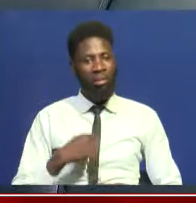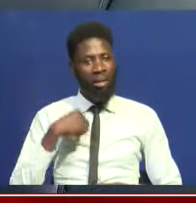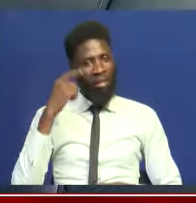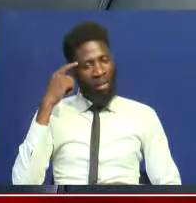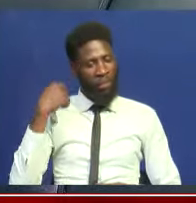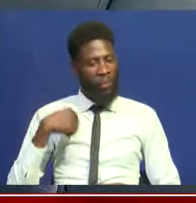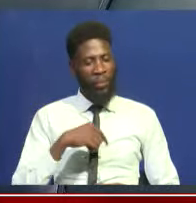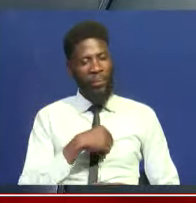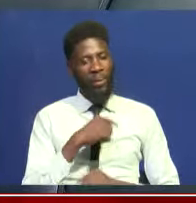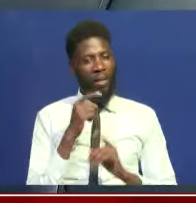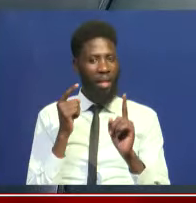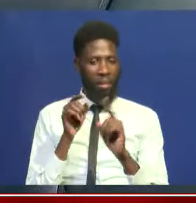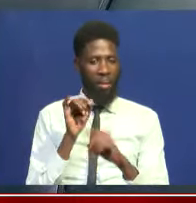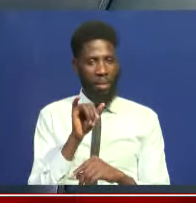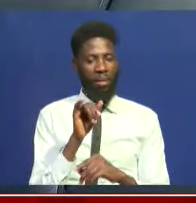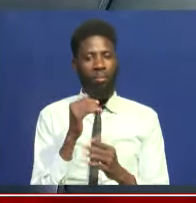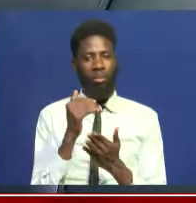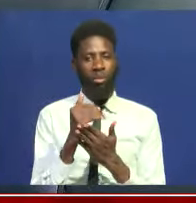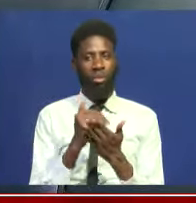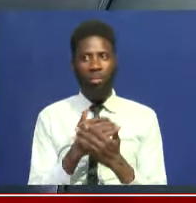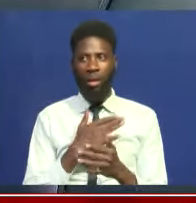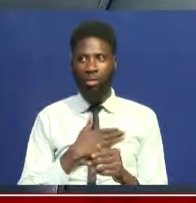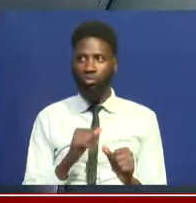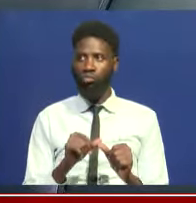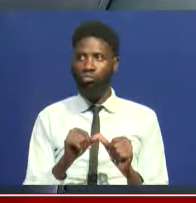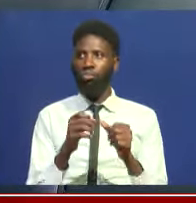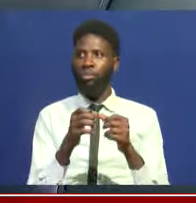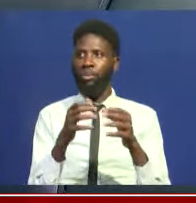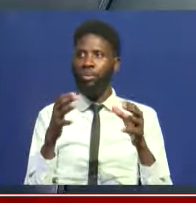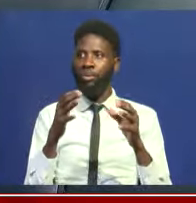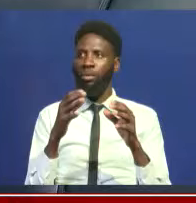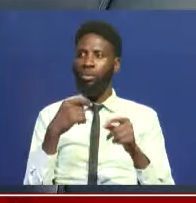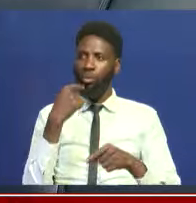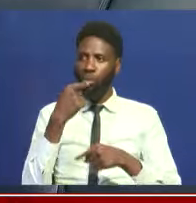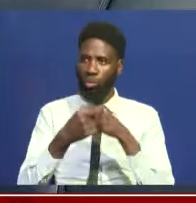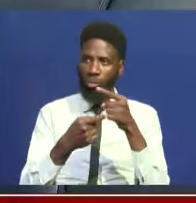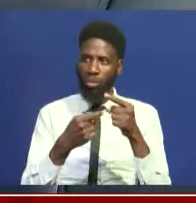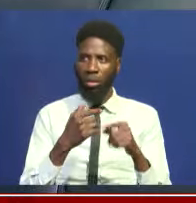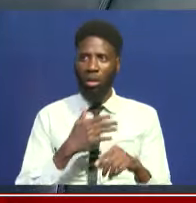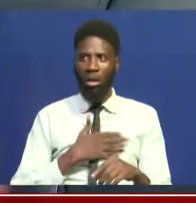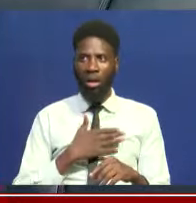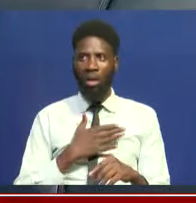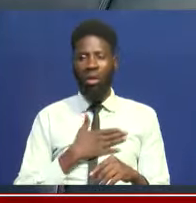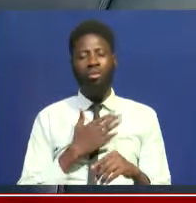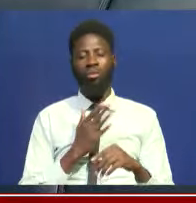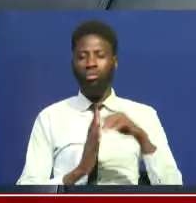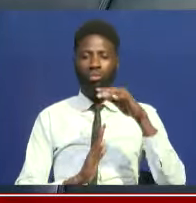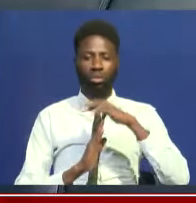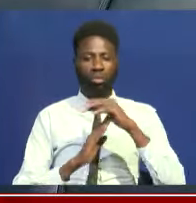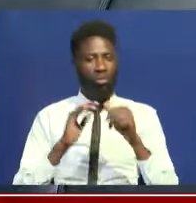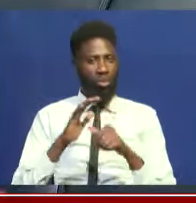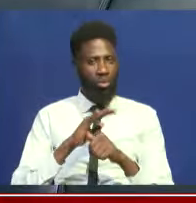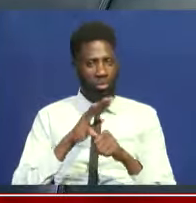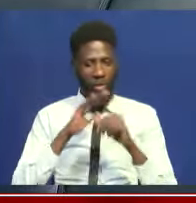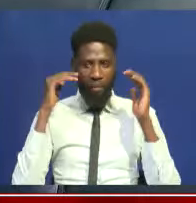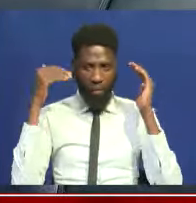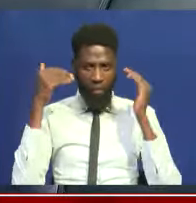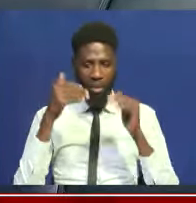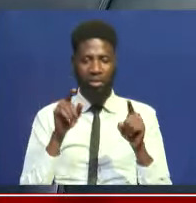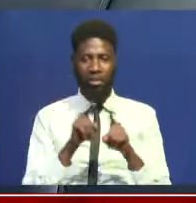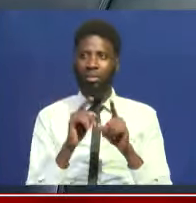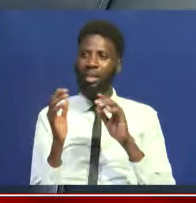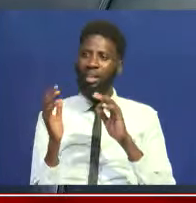continue to grow our program here, to continue to focus efforts on key strategic priorities for us. Of course, climate,